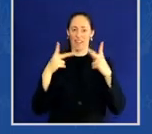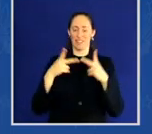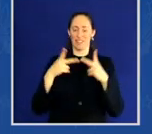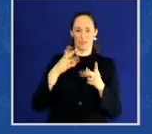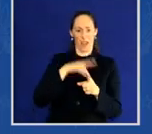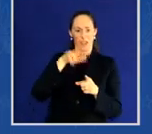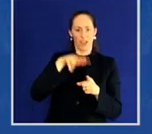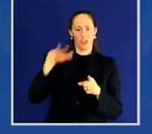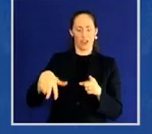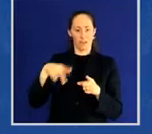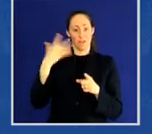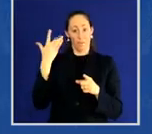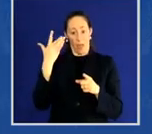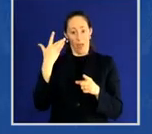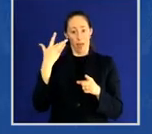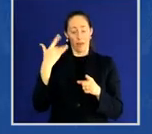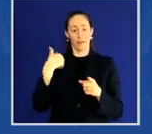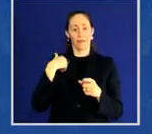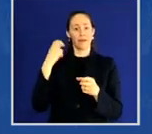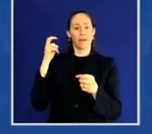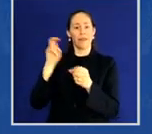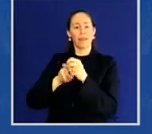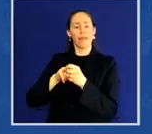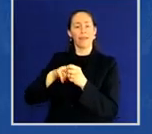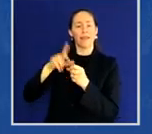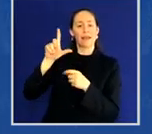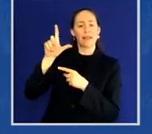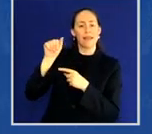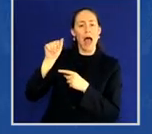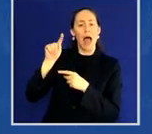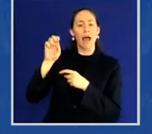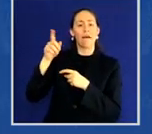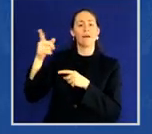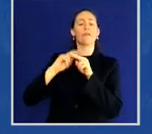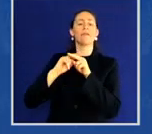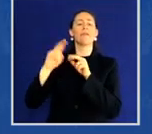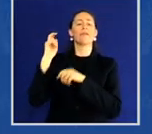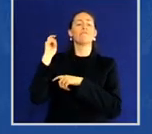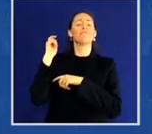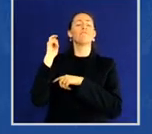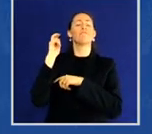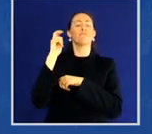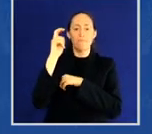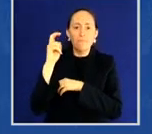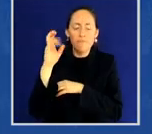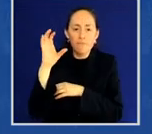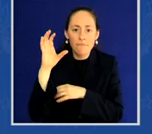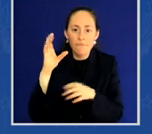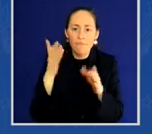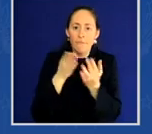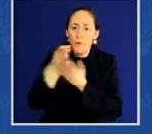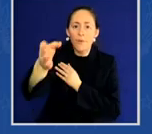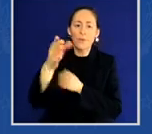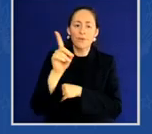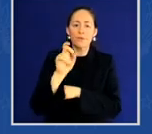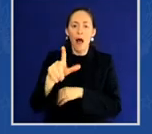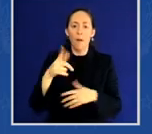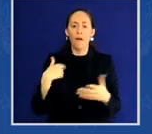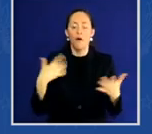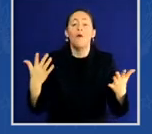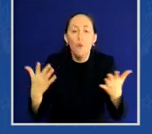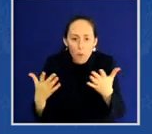from Washington and I slept through the Delaware stop, literally, not figuratively. I only did it about four times,